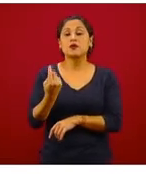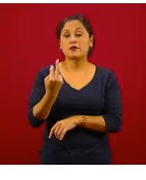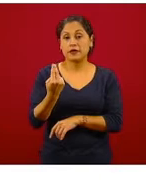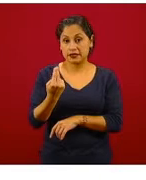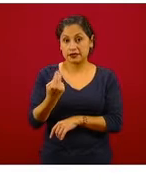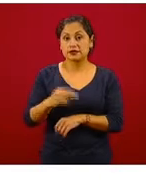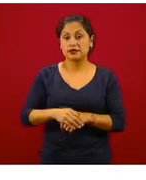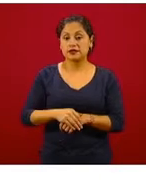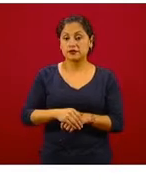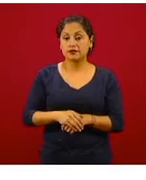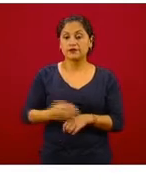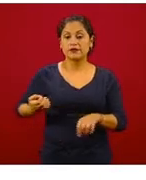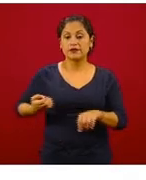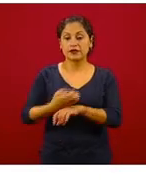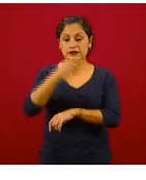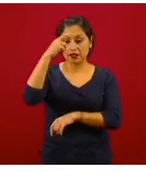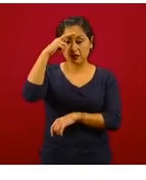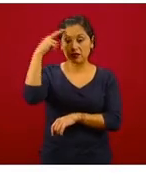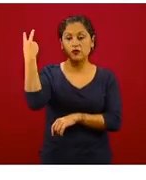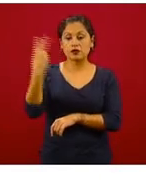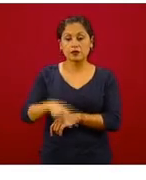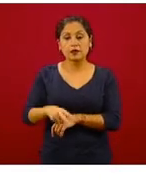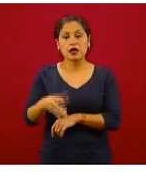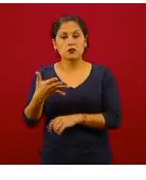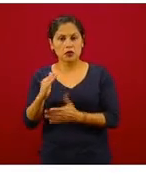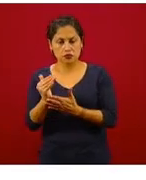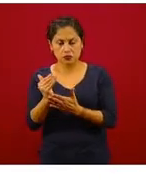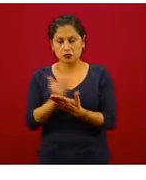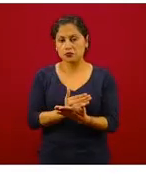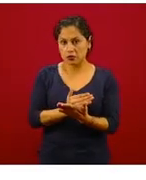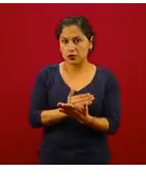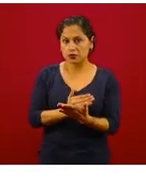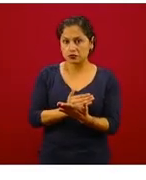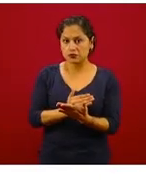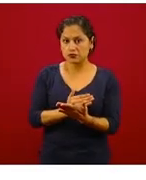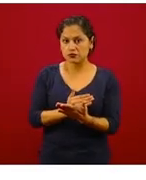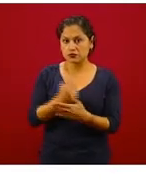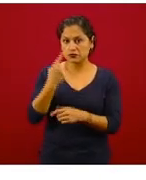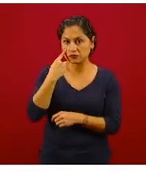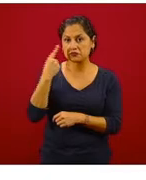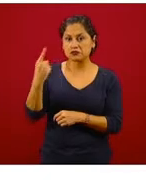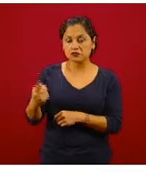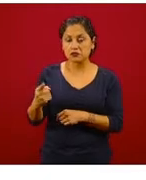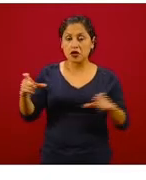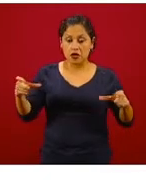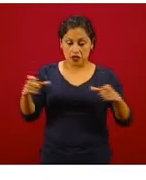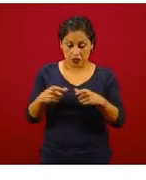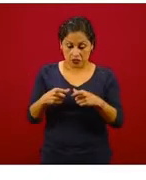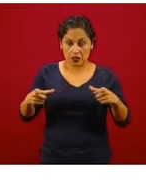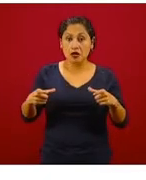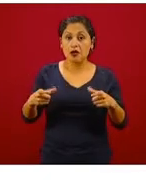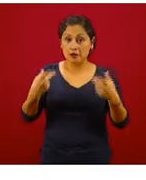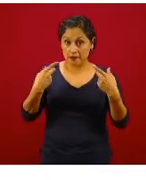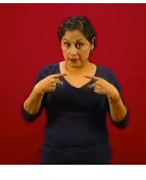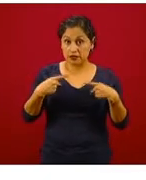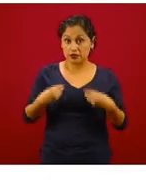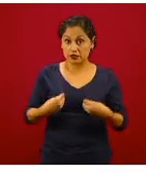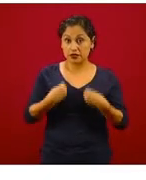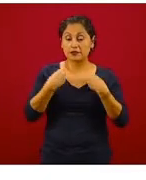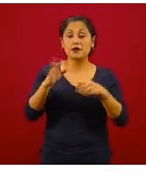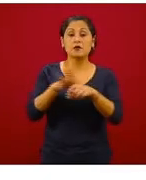have Tabasco down at 25. The state of Mexico has an incidence rate that we consider minor when we take a look at